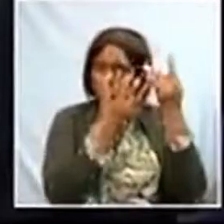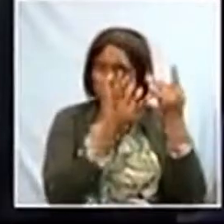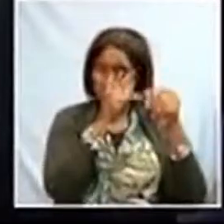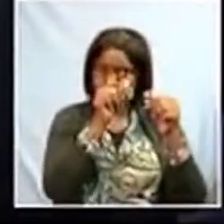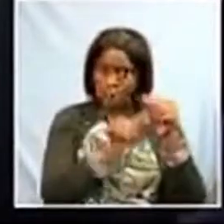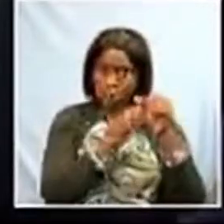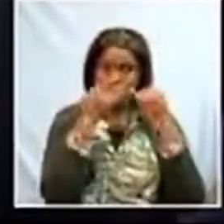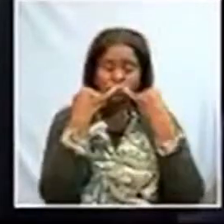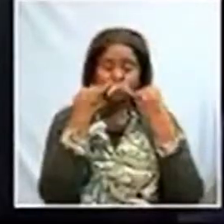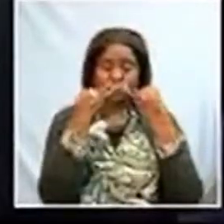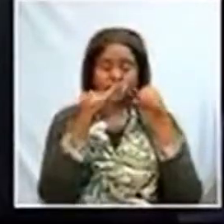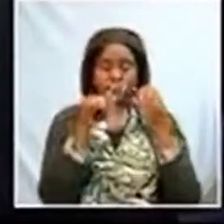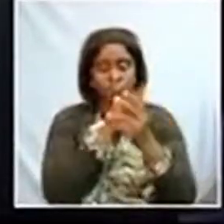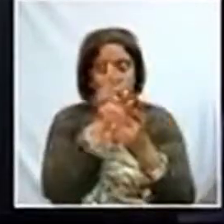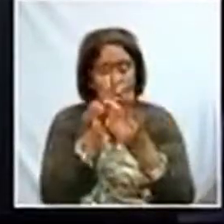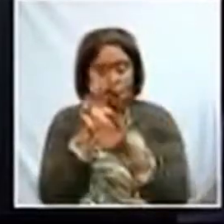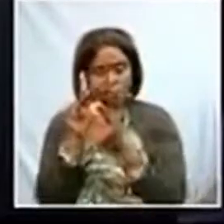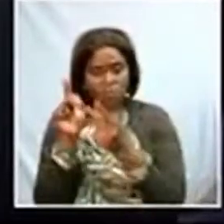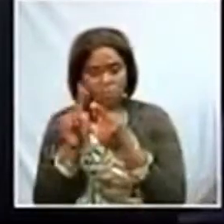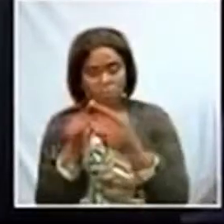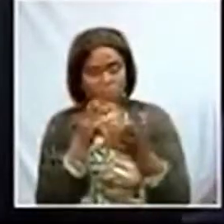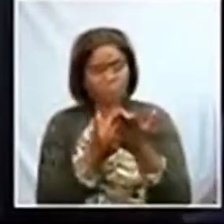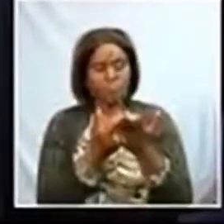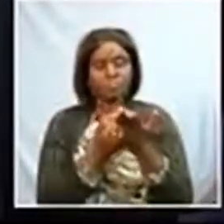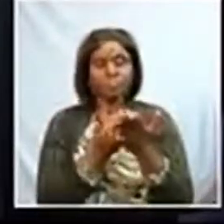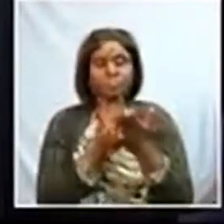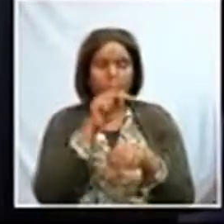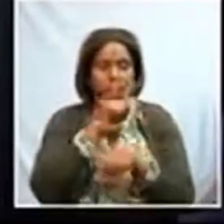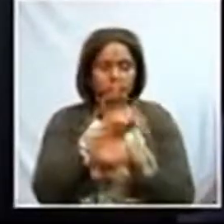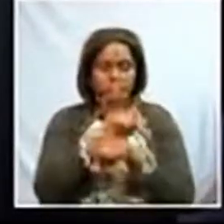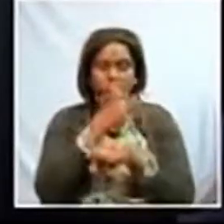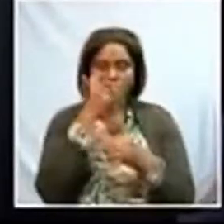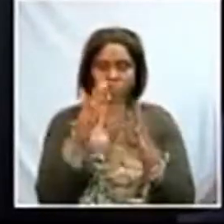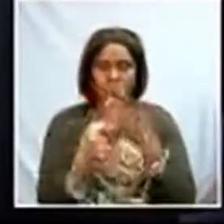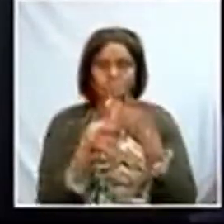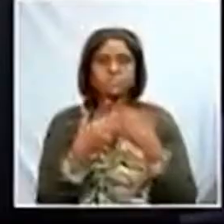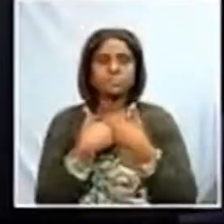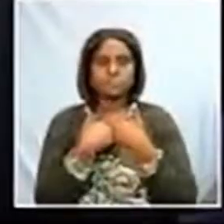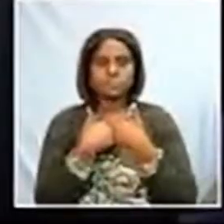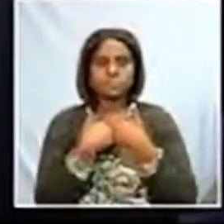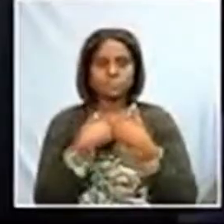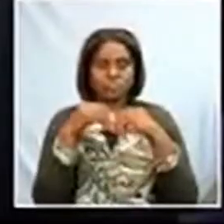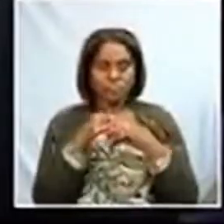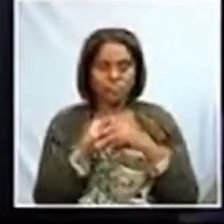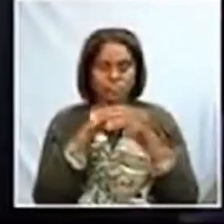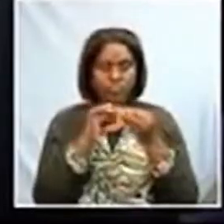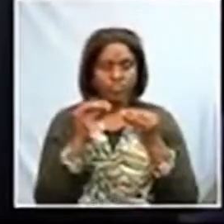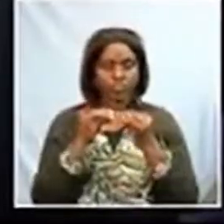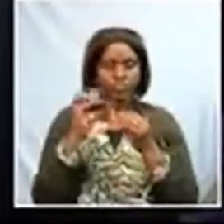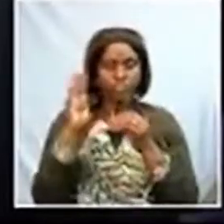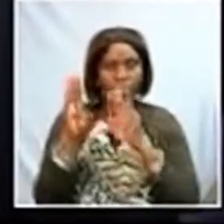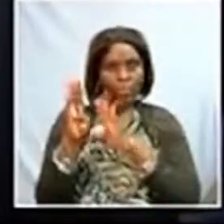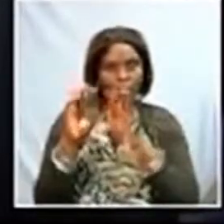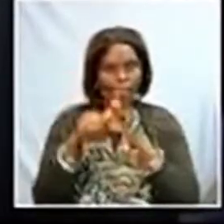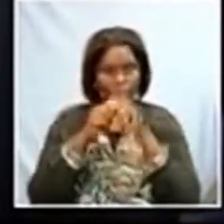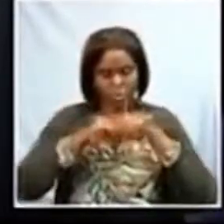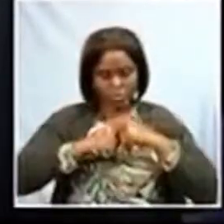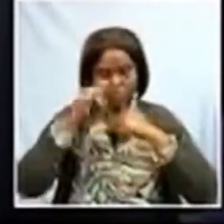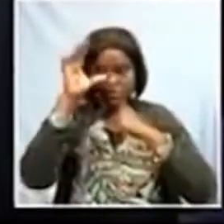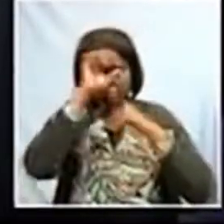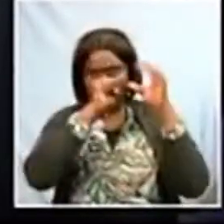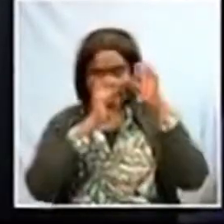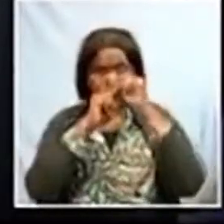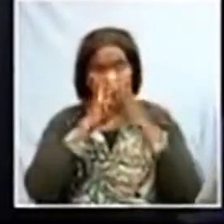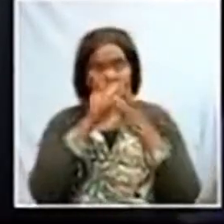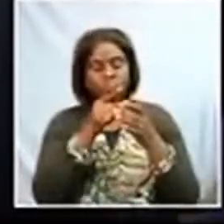every information pertaining to this project should be in Appendix B. How would we guess